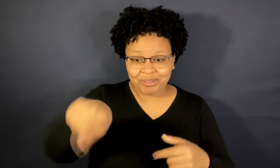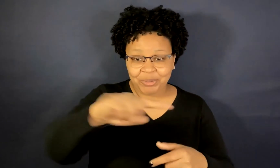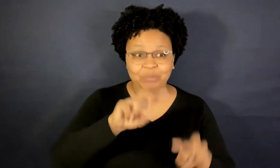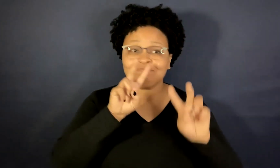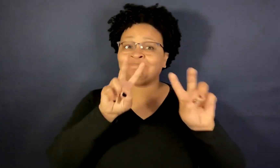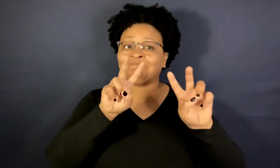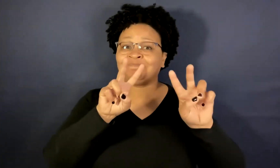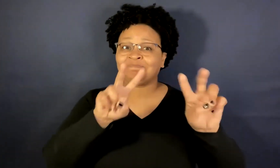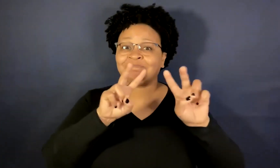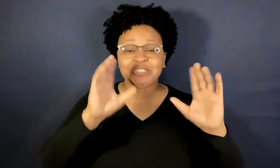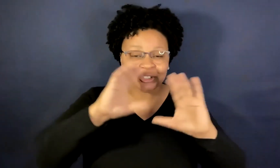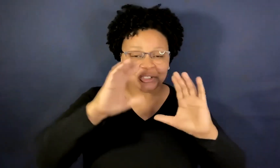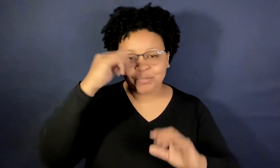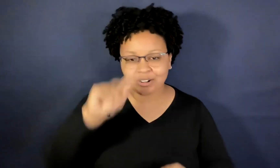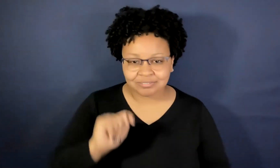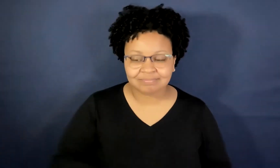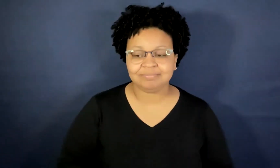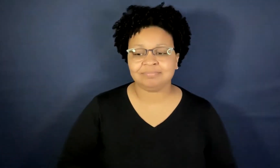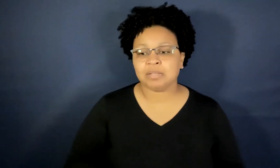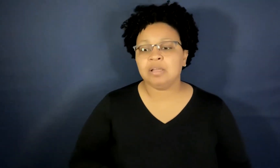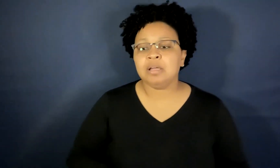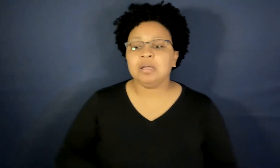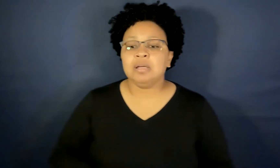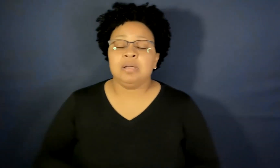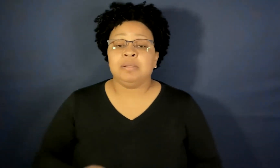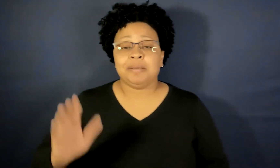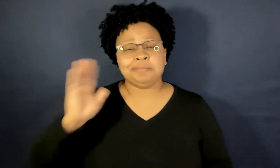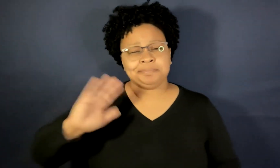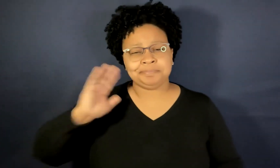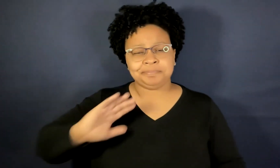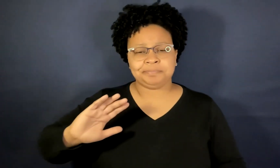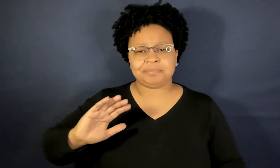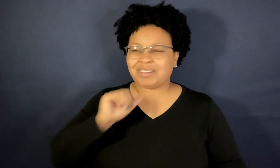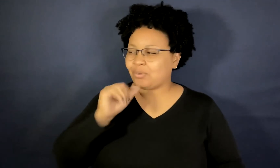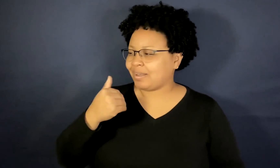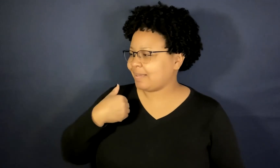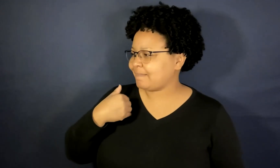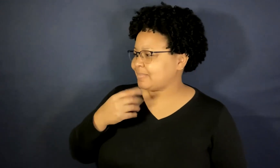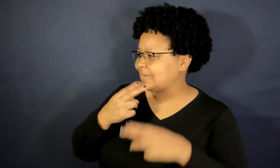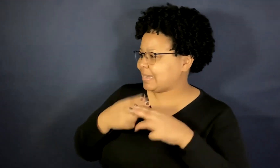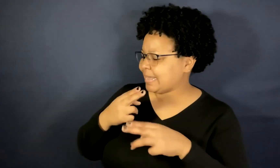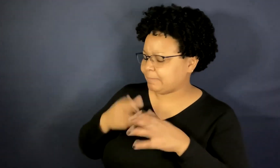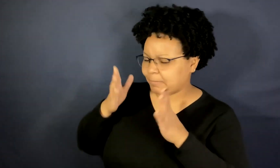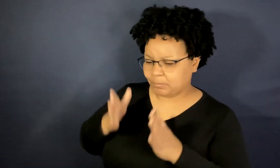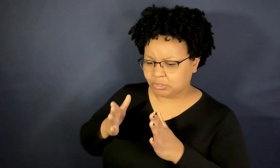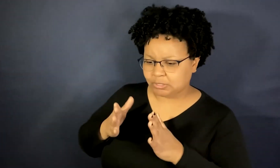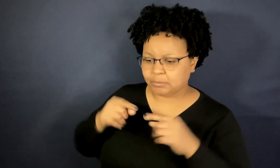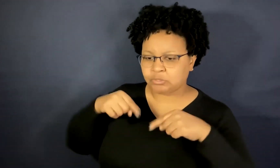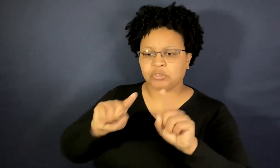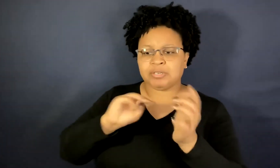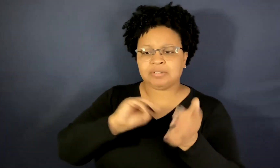search for it when you get a chance. Earlier on, I don't have the name of who asked, but it was during Dr.